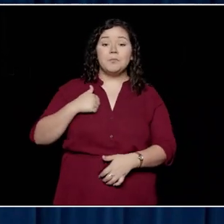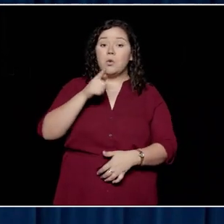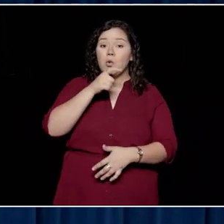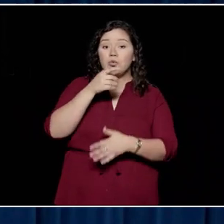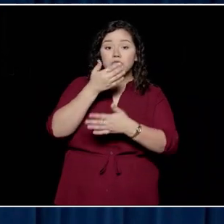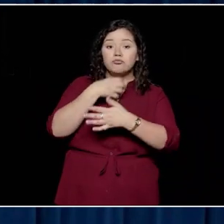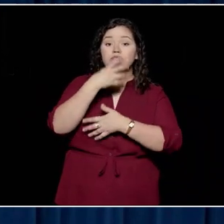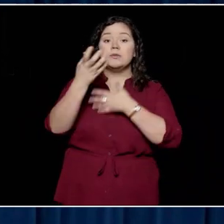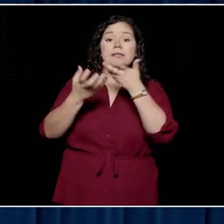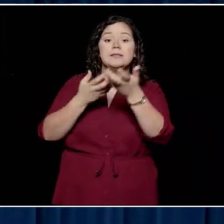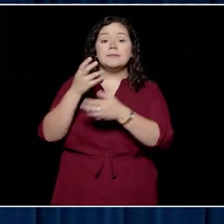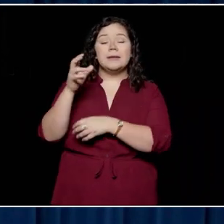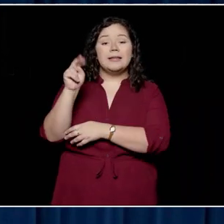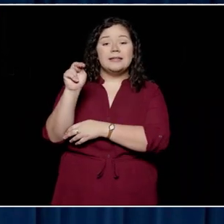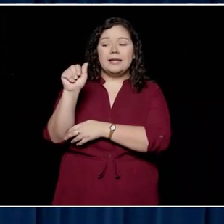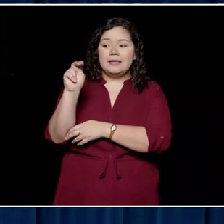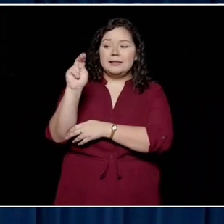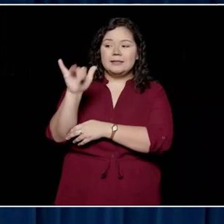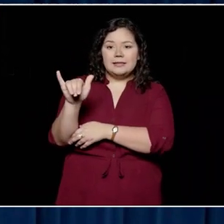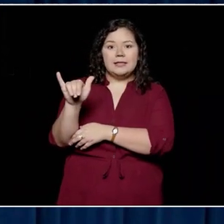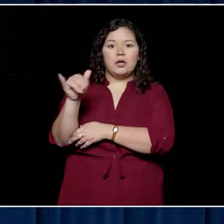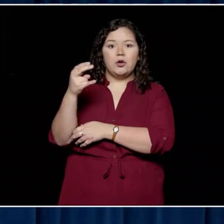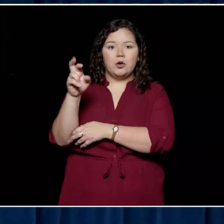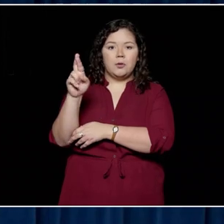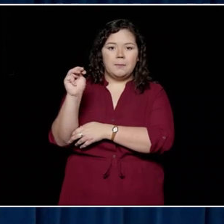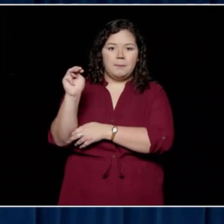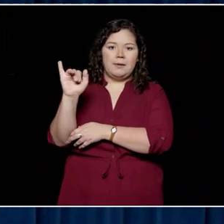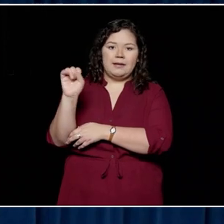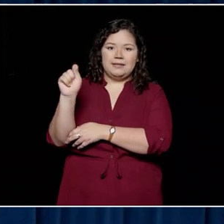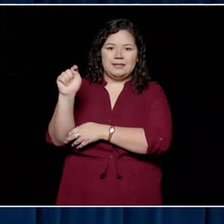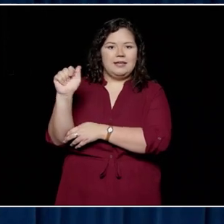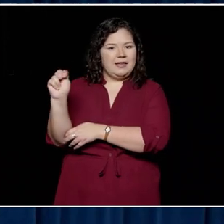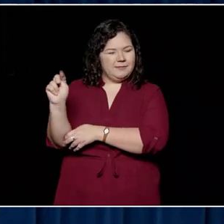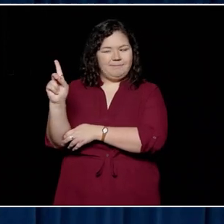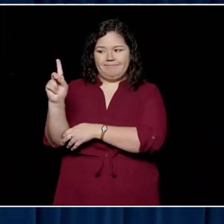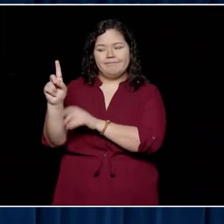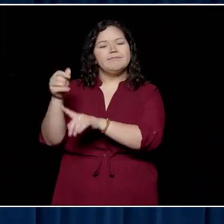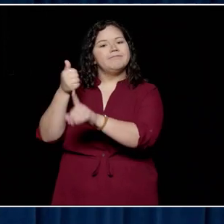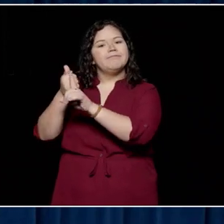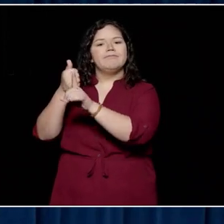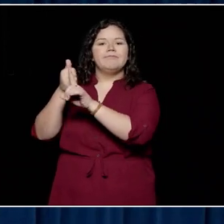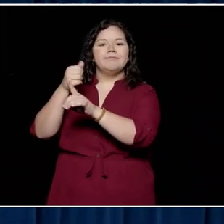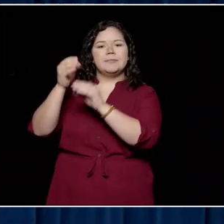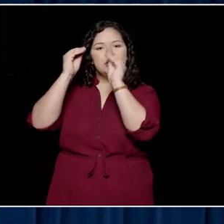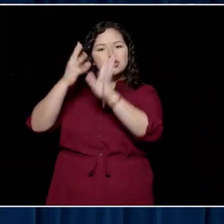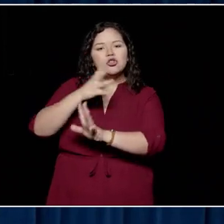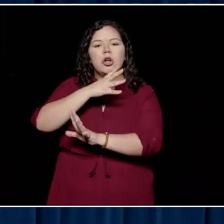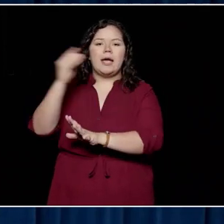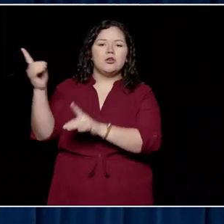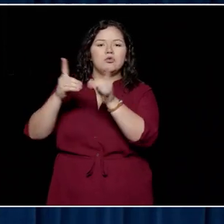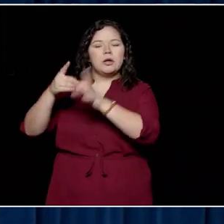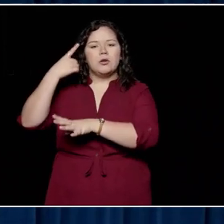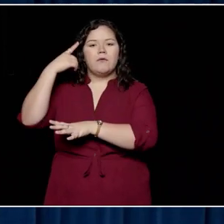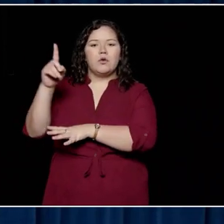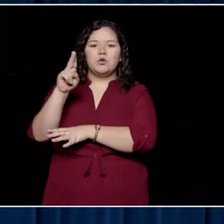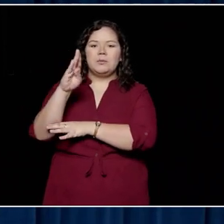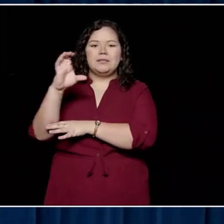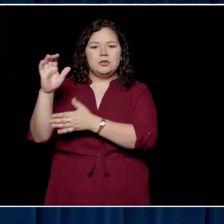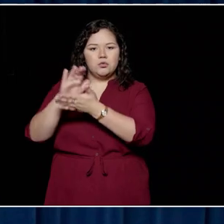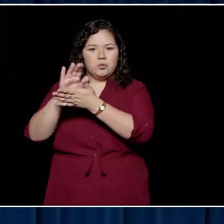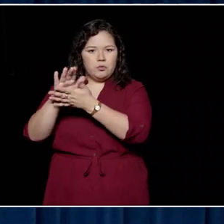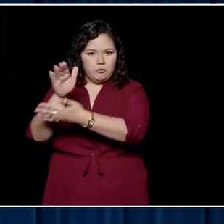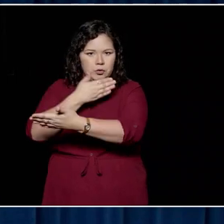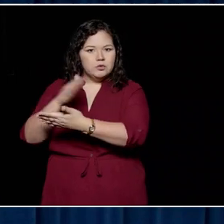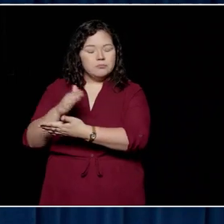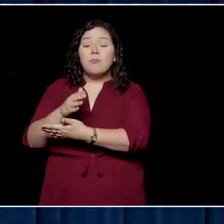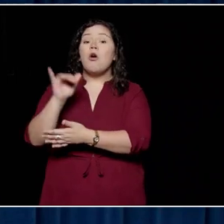University Marshal Nancy Hermiston, Director of the Opera and Voice Program at the UBC School of Music, and accompanied by a